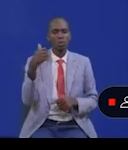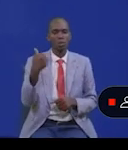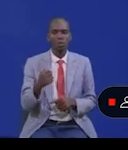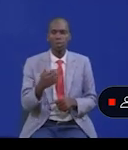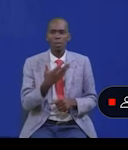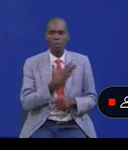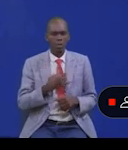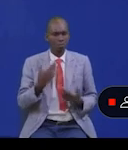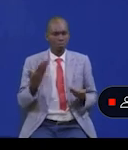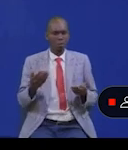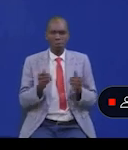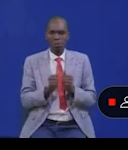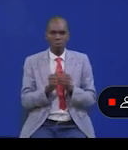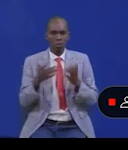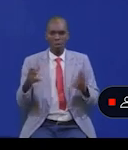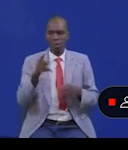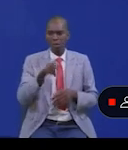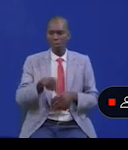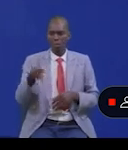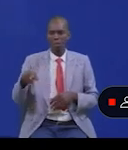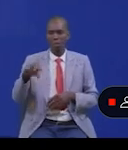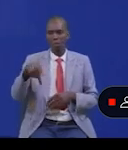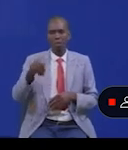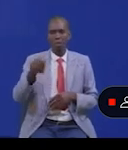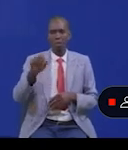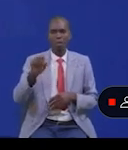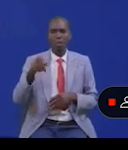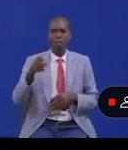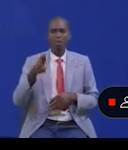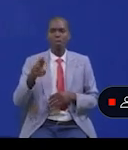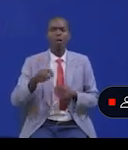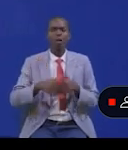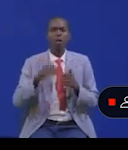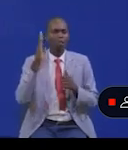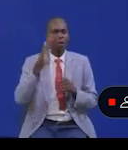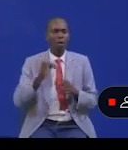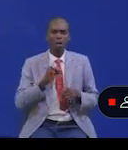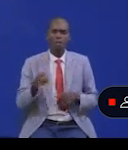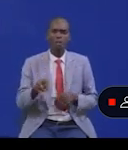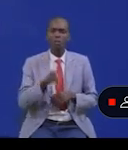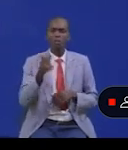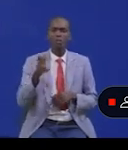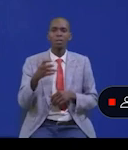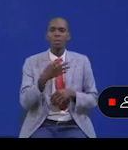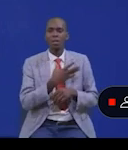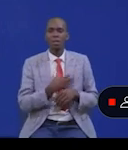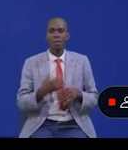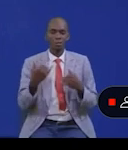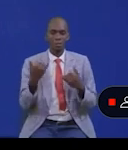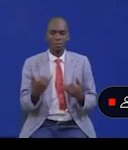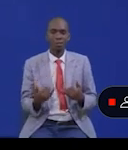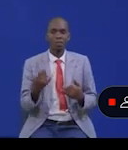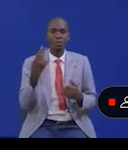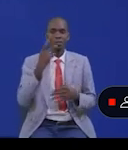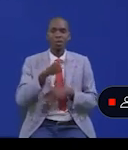passport, how far can I travel? Now Indian passport is done well. But today this is my one